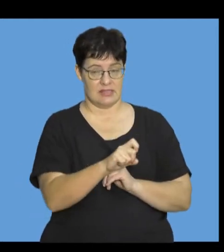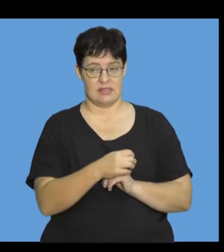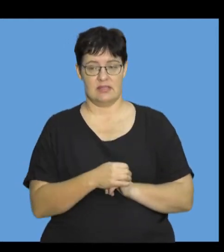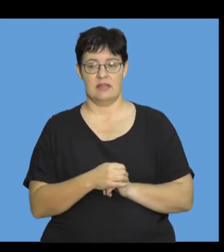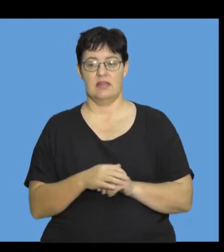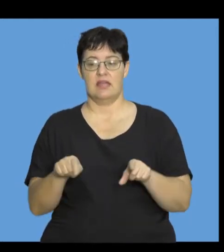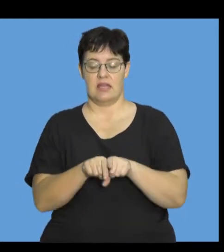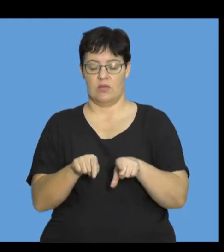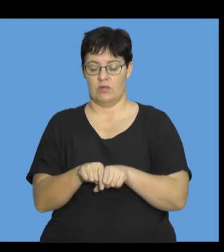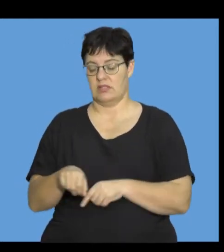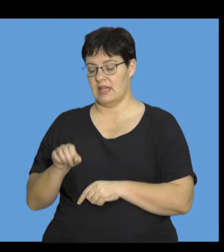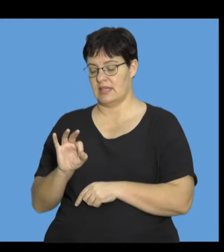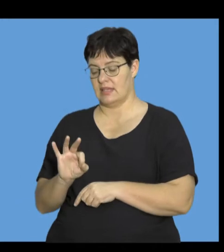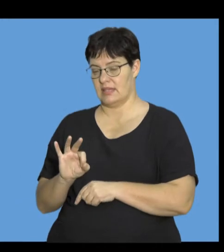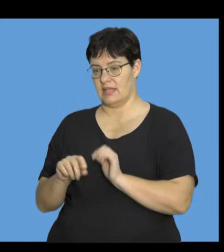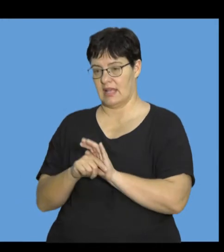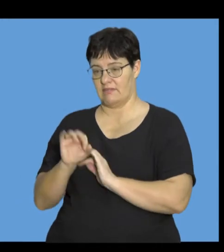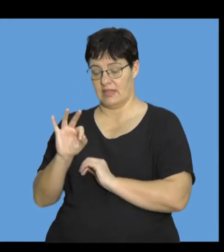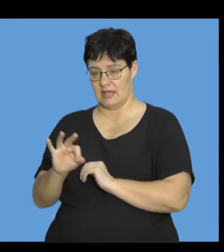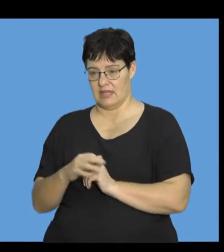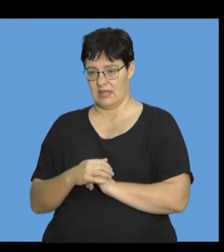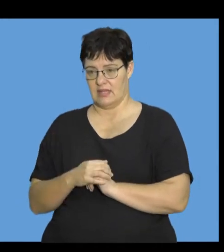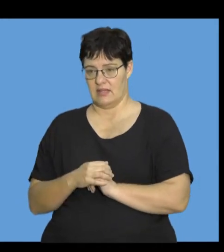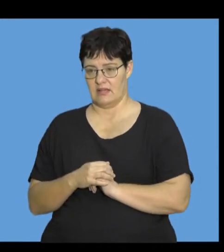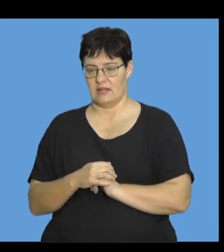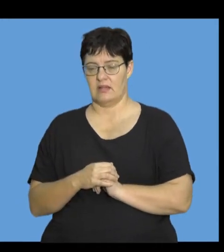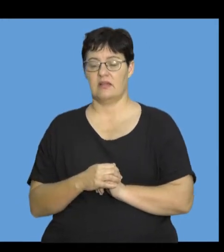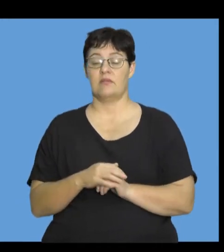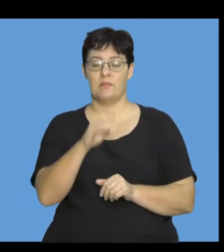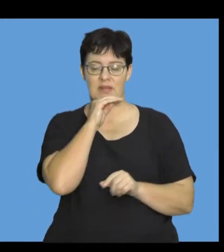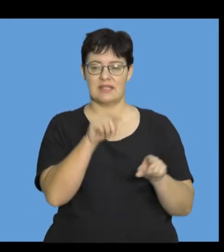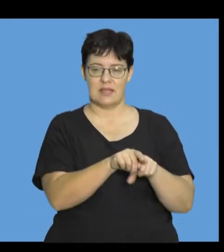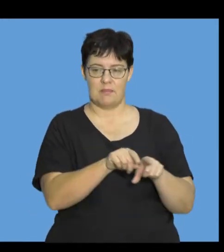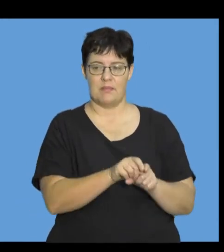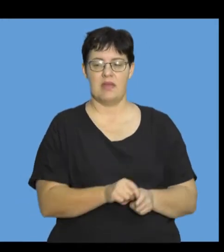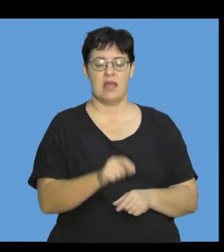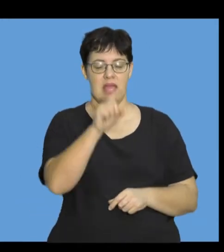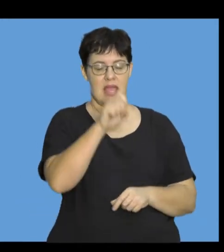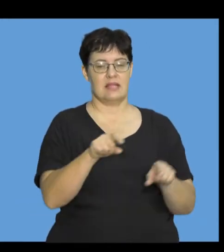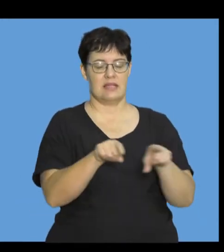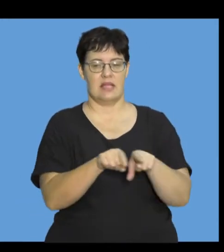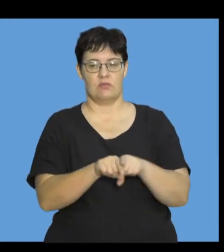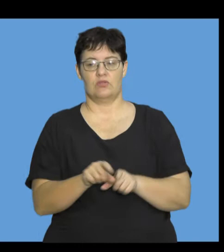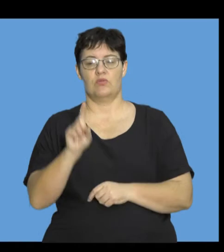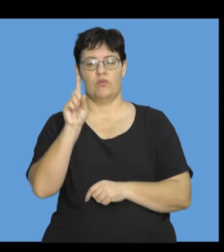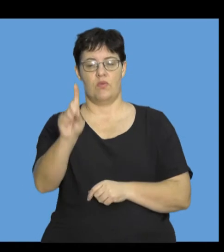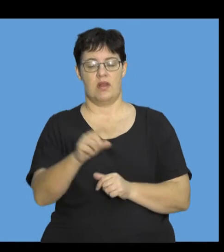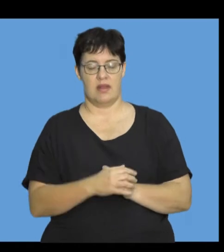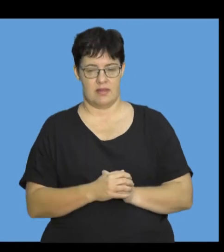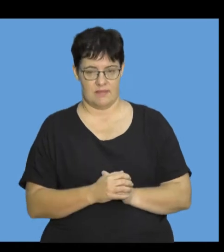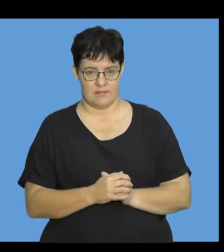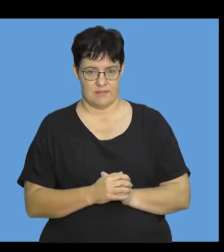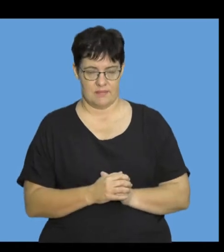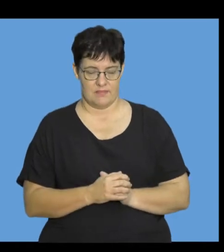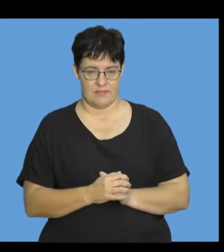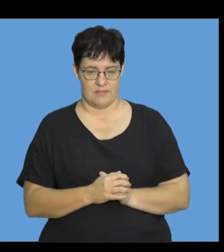3x equal to negative 3, which is the same as x is equals to